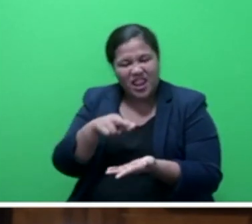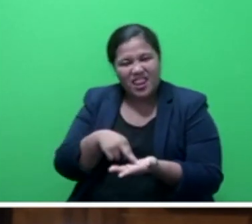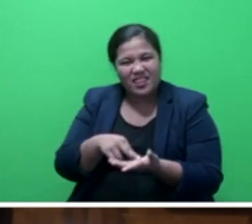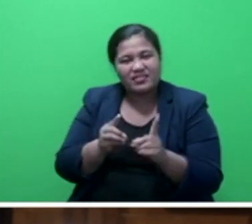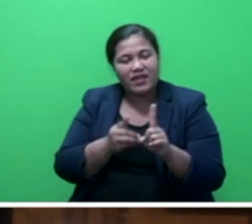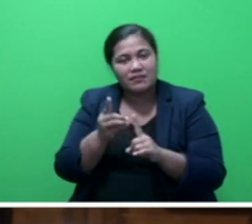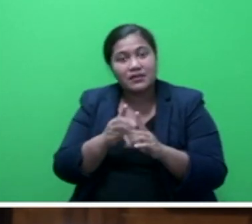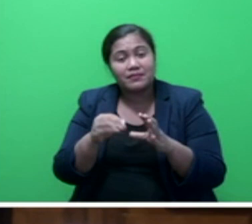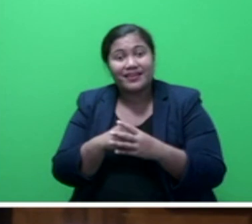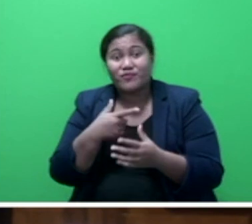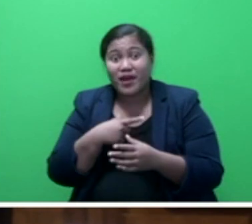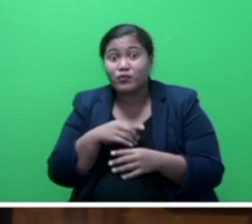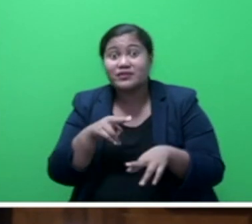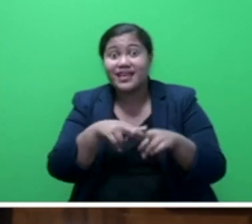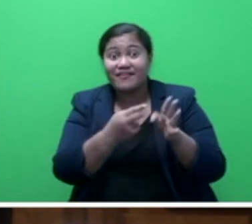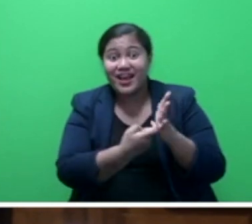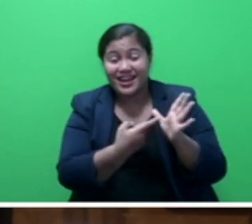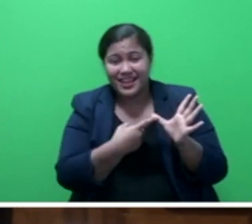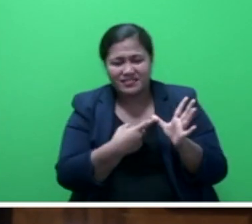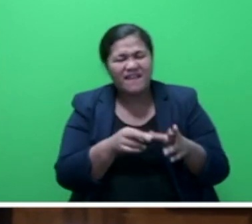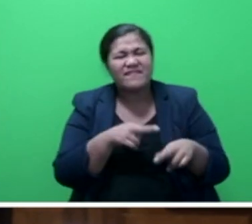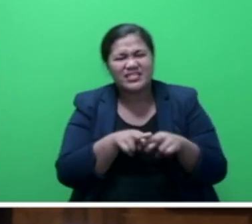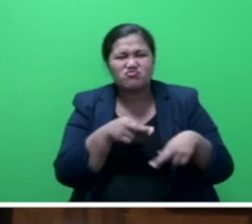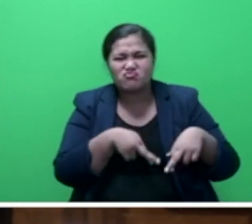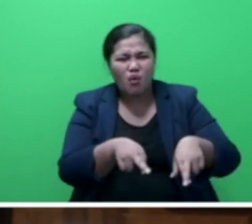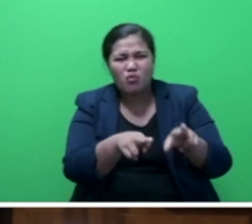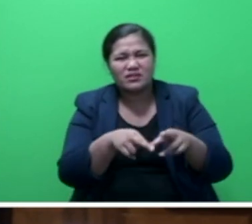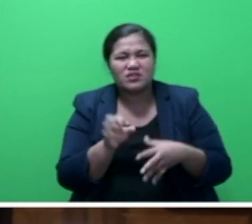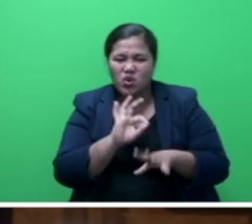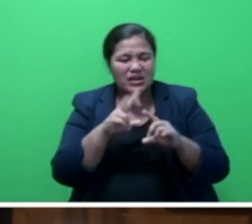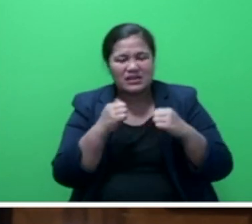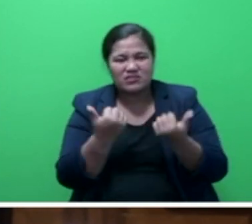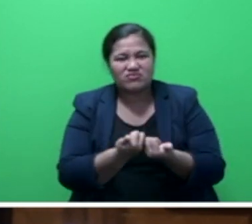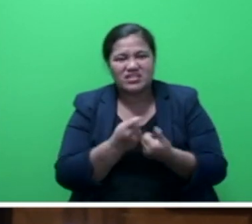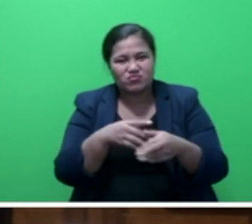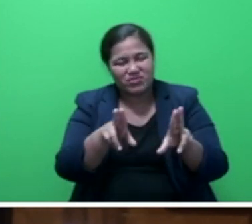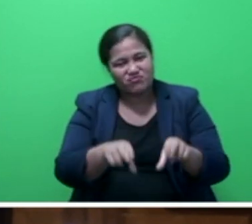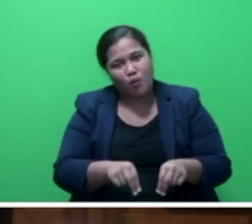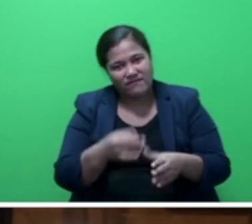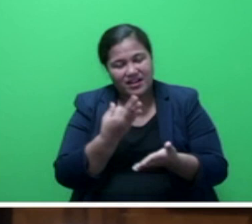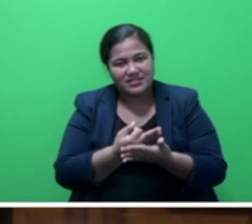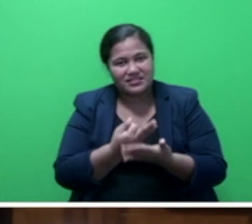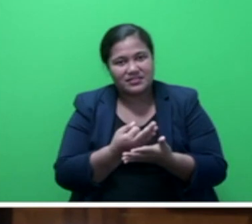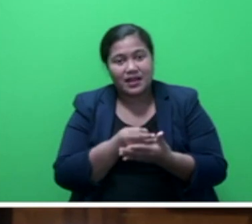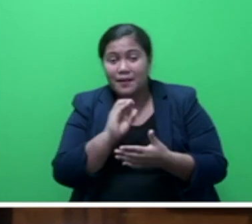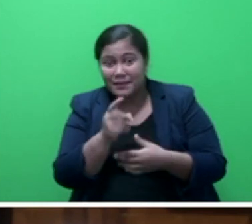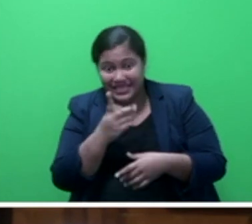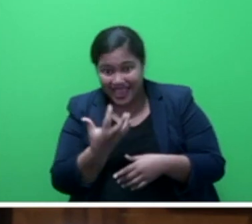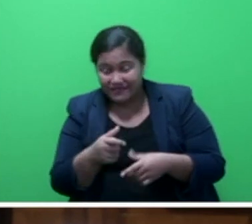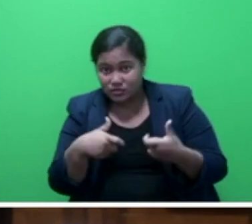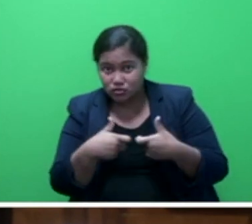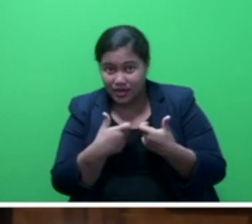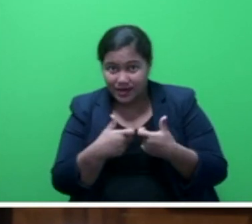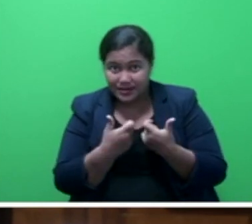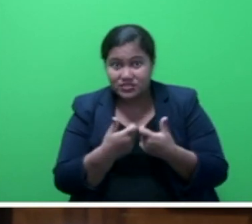because FRA and ADB agreed for that funding to be withdrawn. There is a particular challenge that we have actually